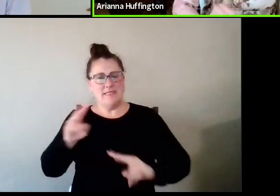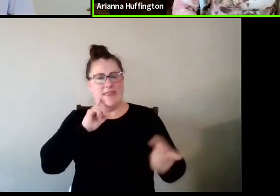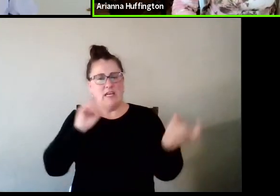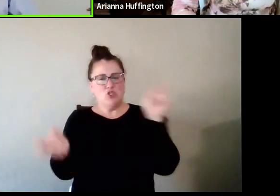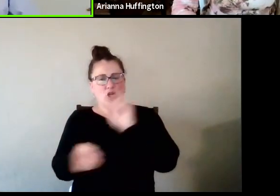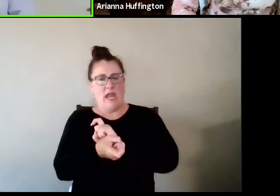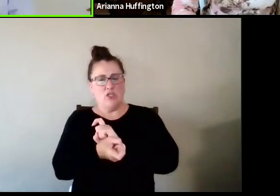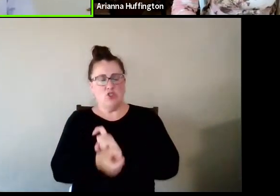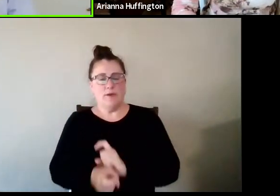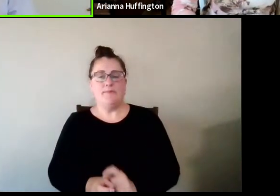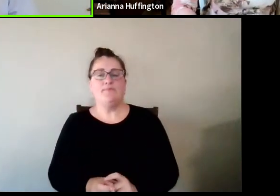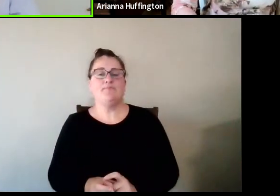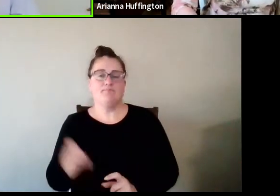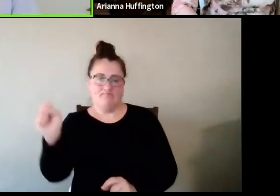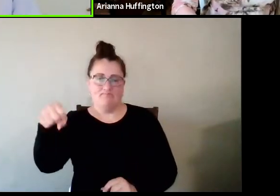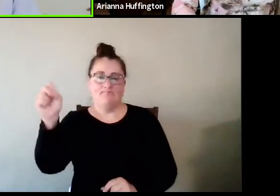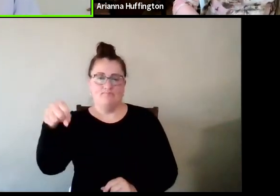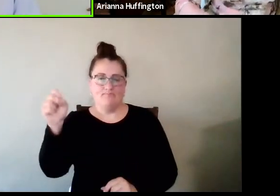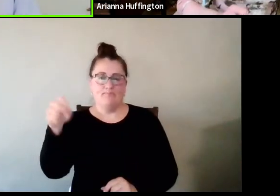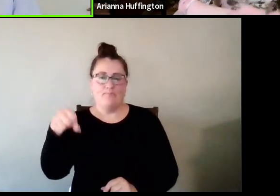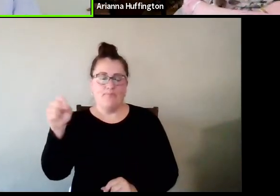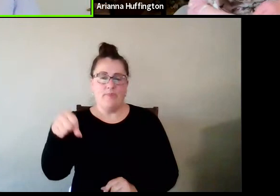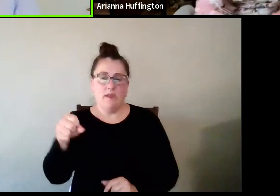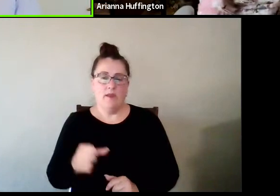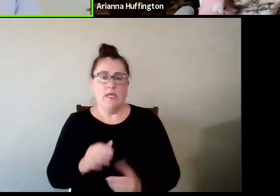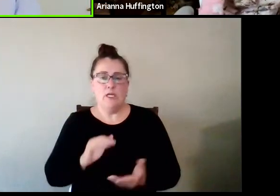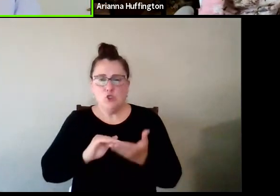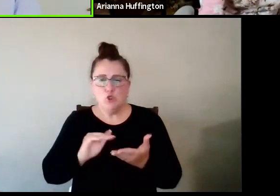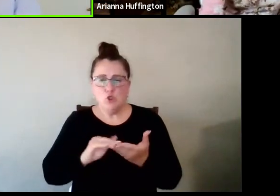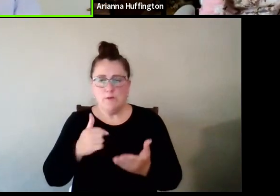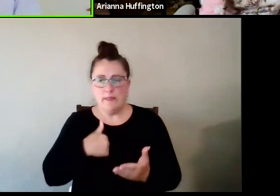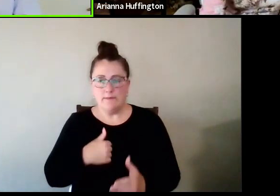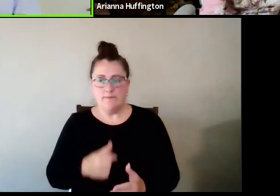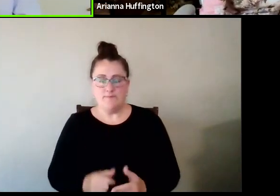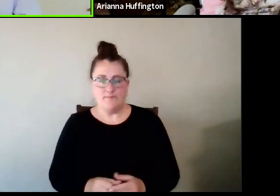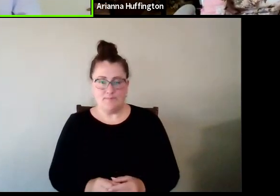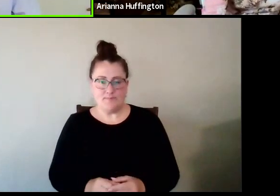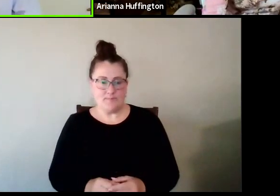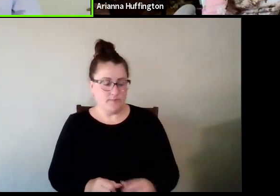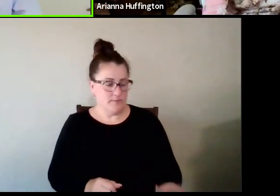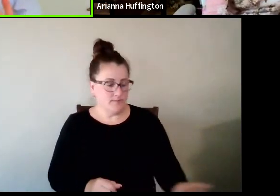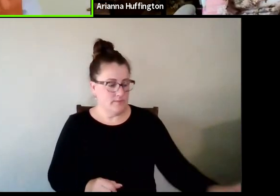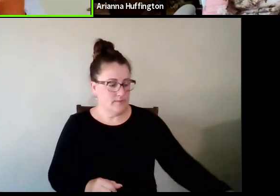change? Yeah, and it's excuse me for a second.